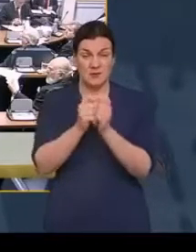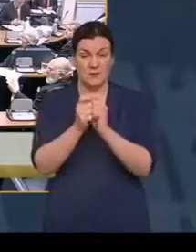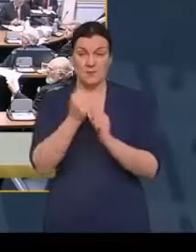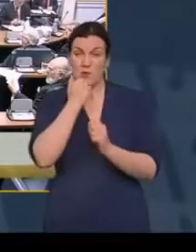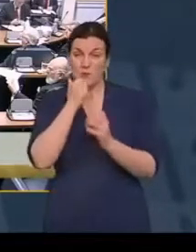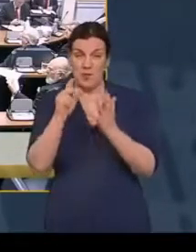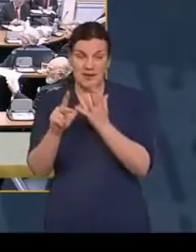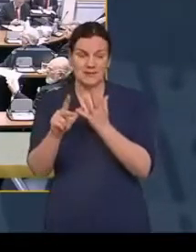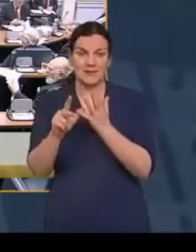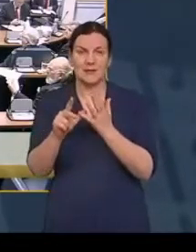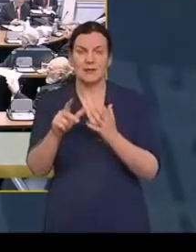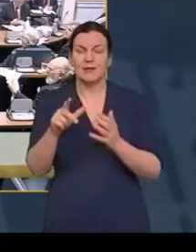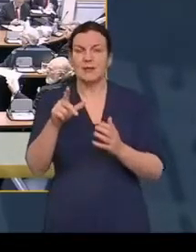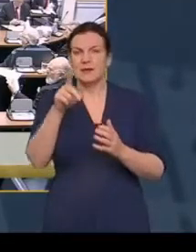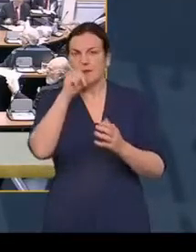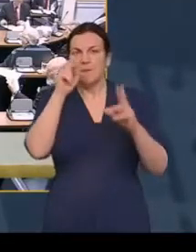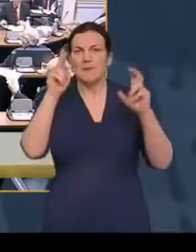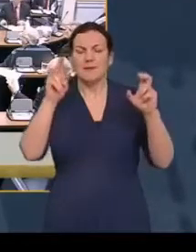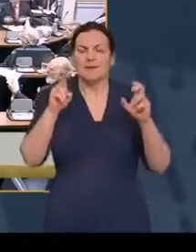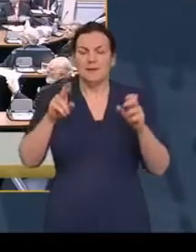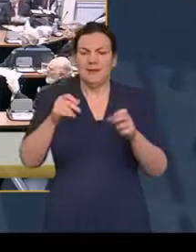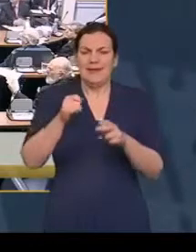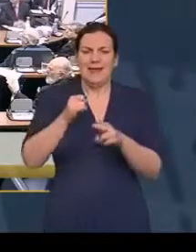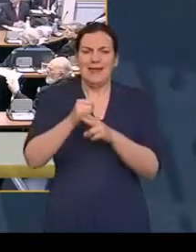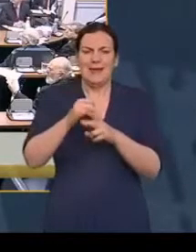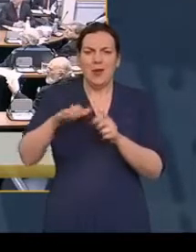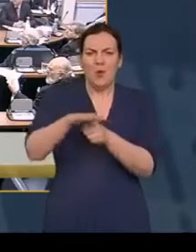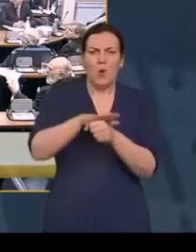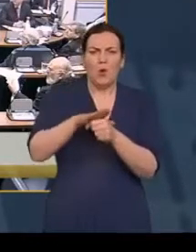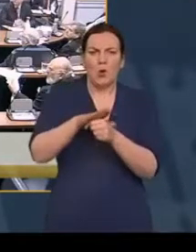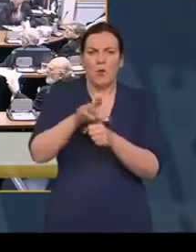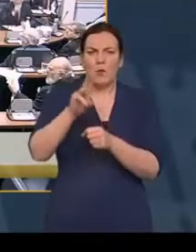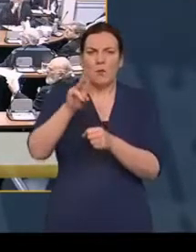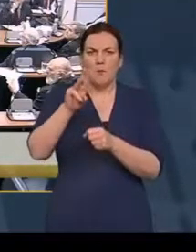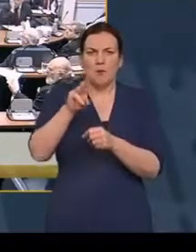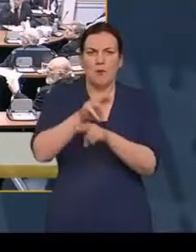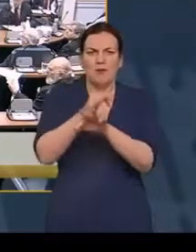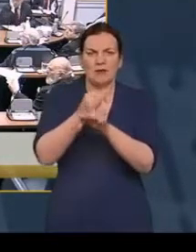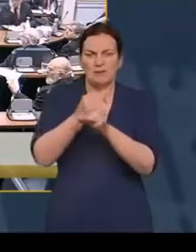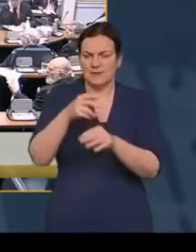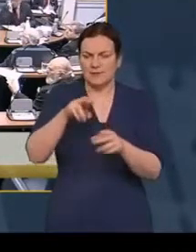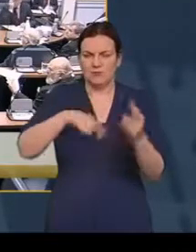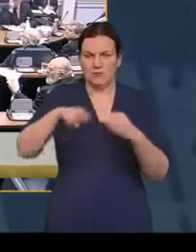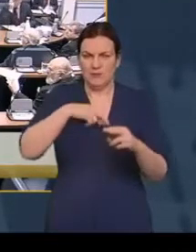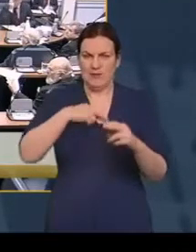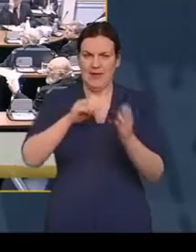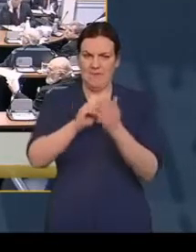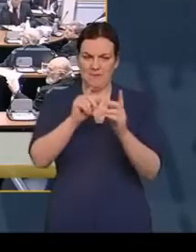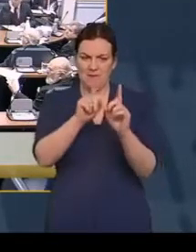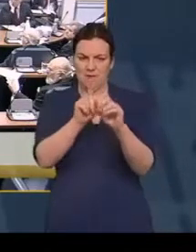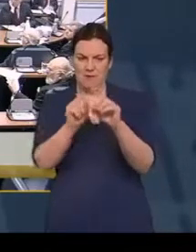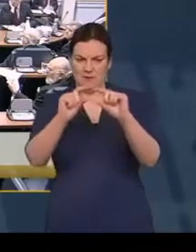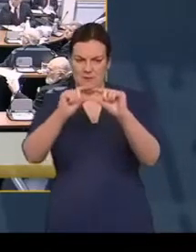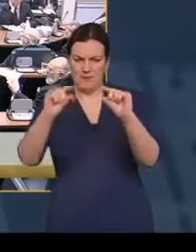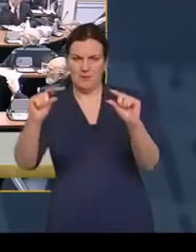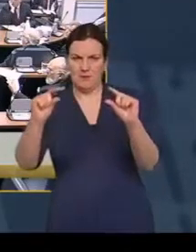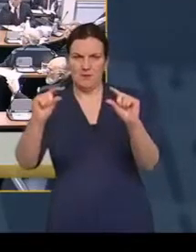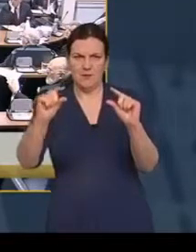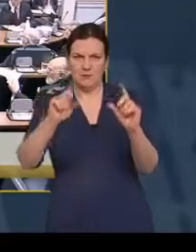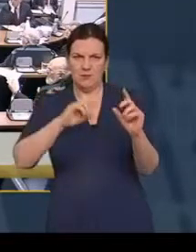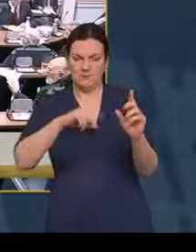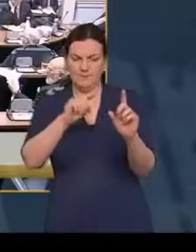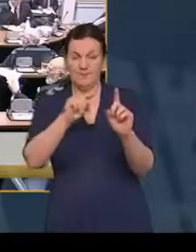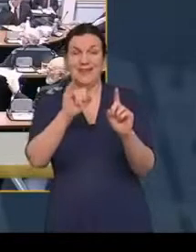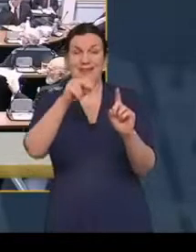The phrase is in loco parentis. It's a Latin phrase, and it was in italics. And the draftsman has persuaded the